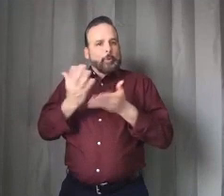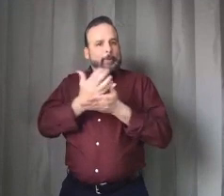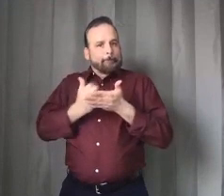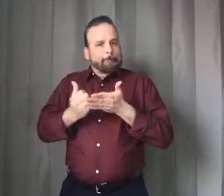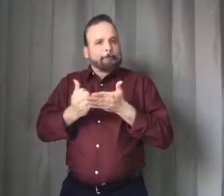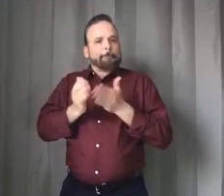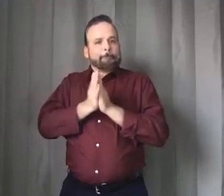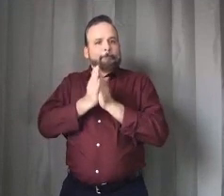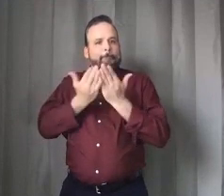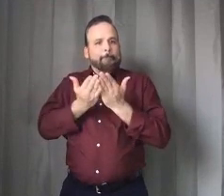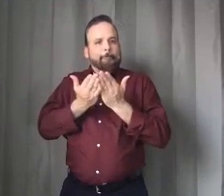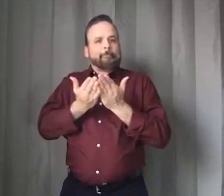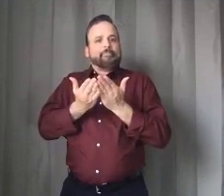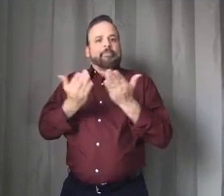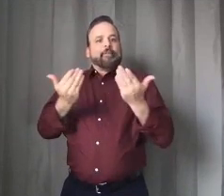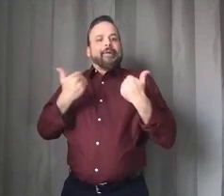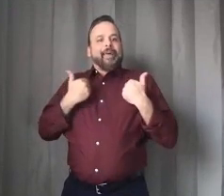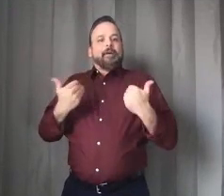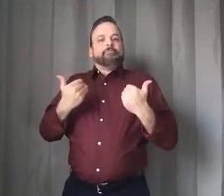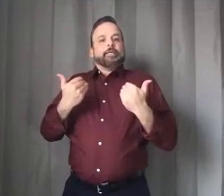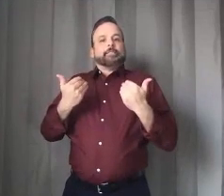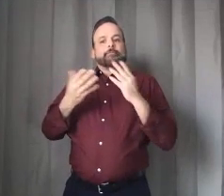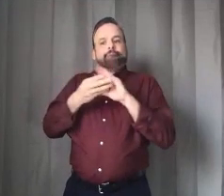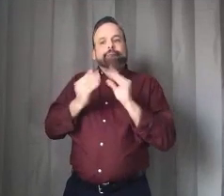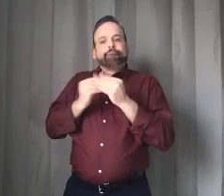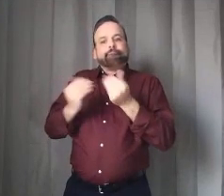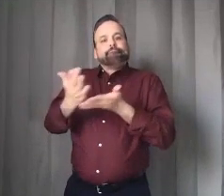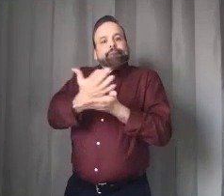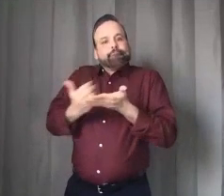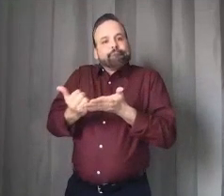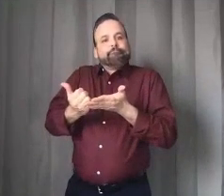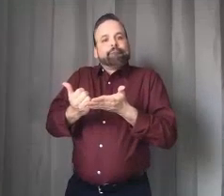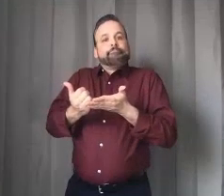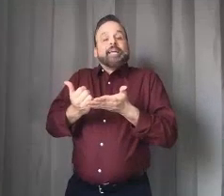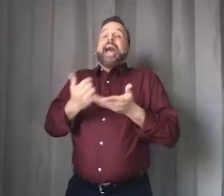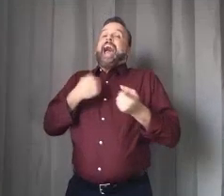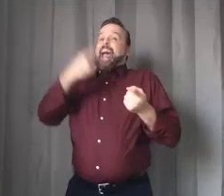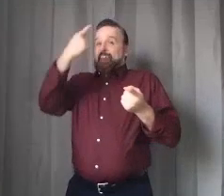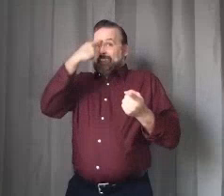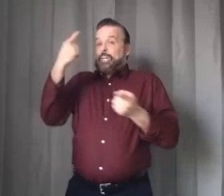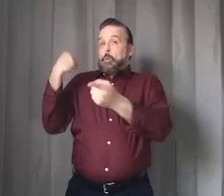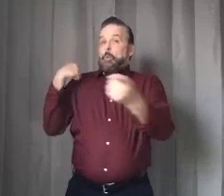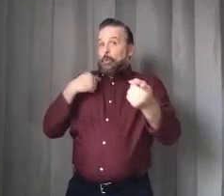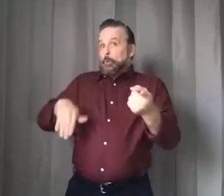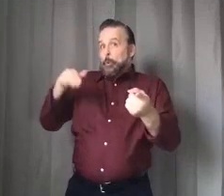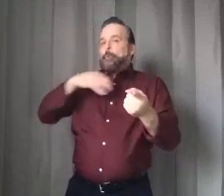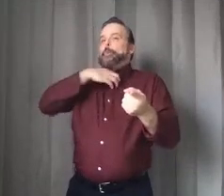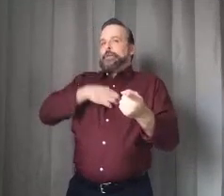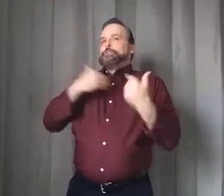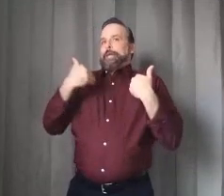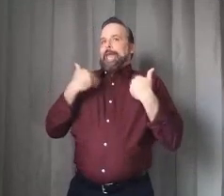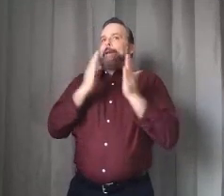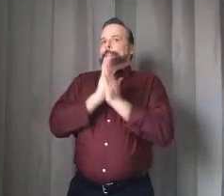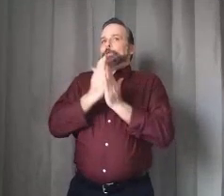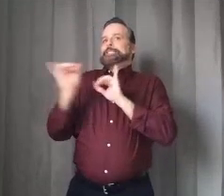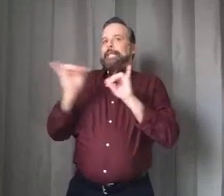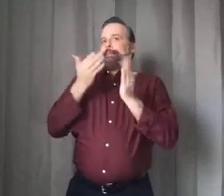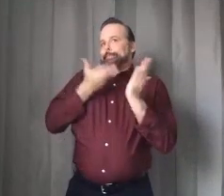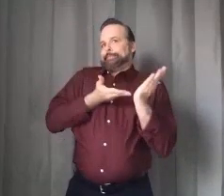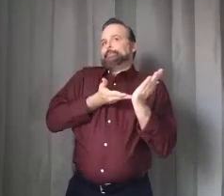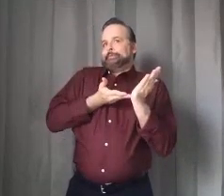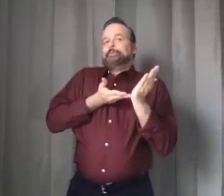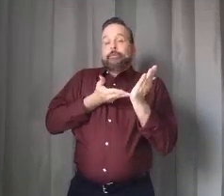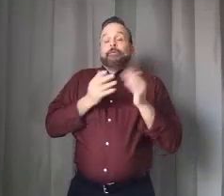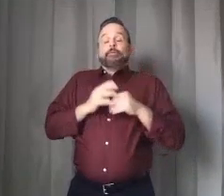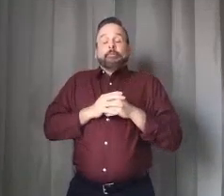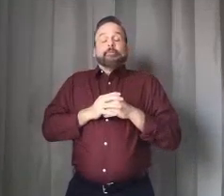I wish I had this anthology, and I think all of y'all can agree, we probably wish we had this anthology when we were teens and young adults ourselves. So